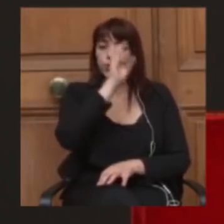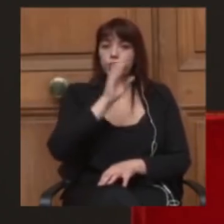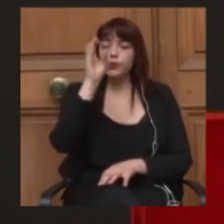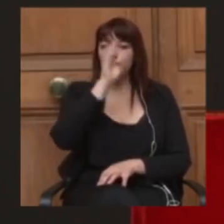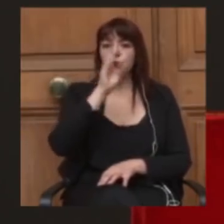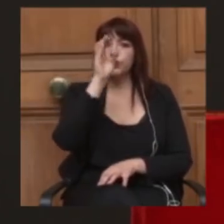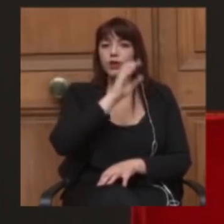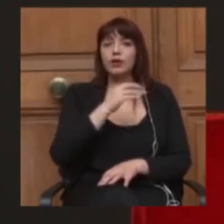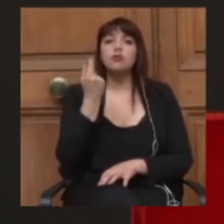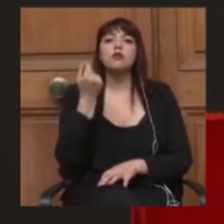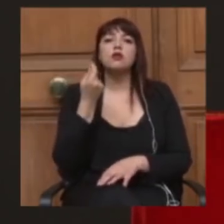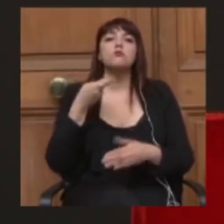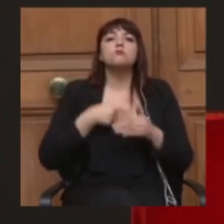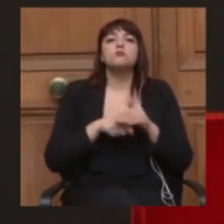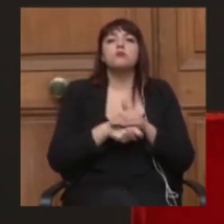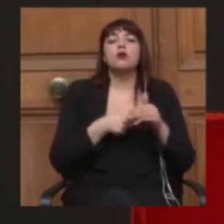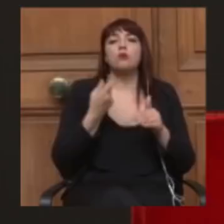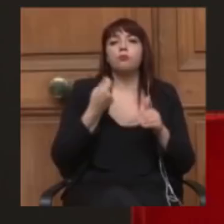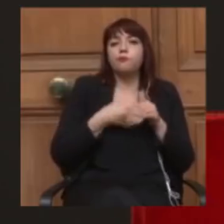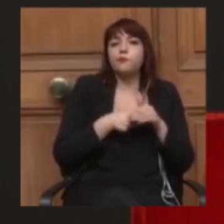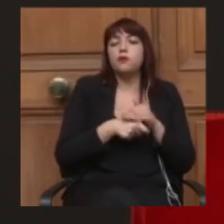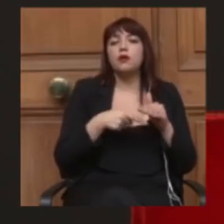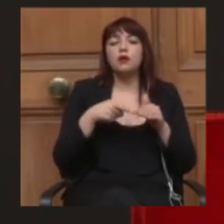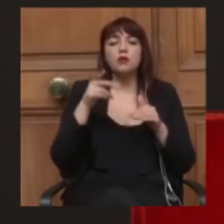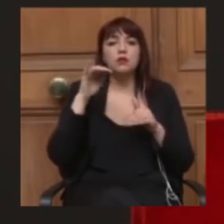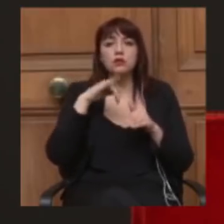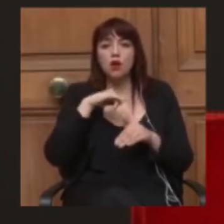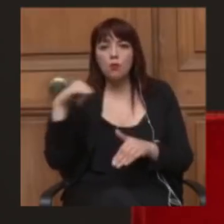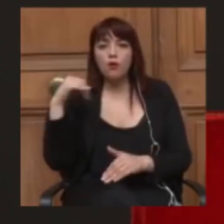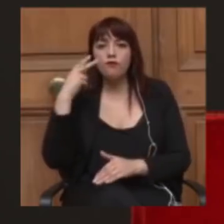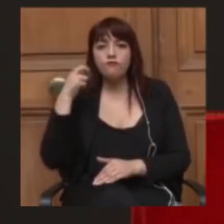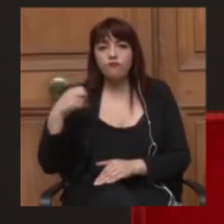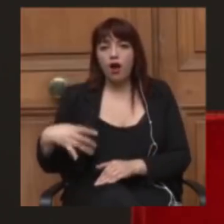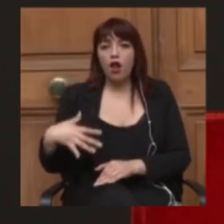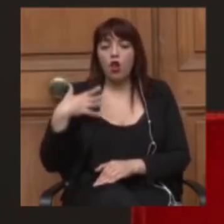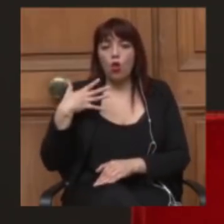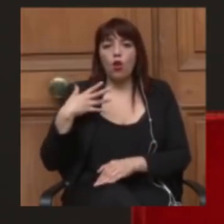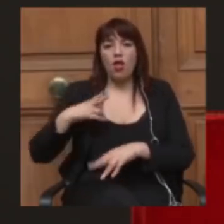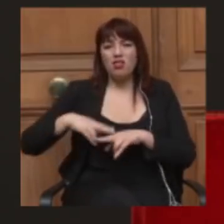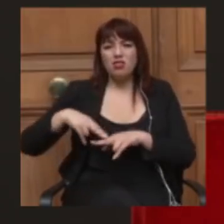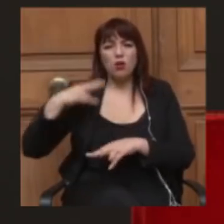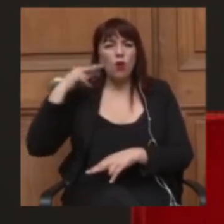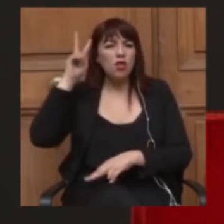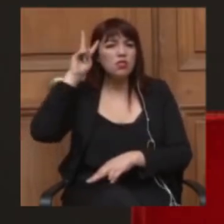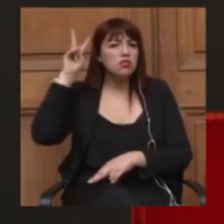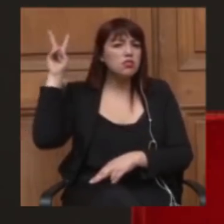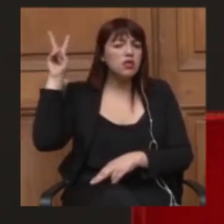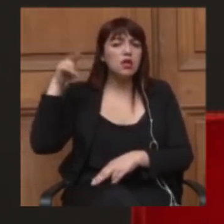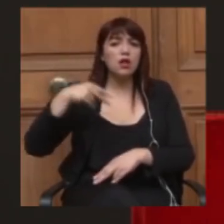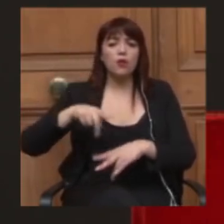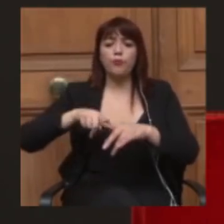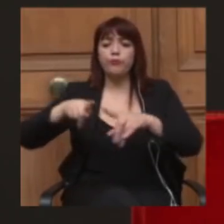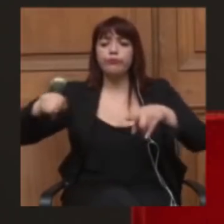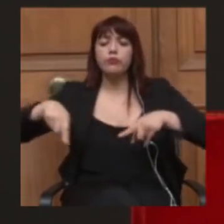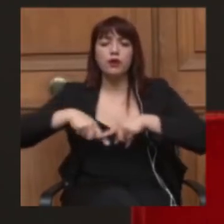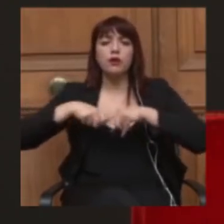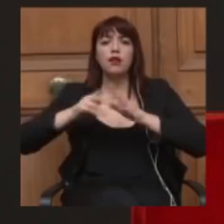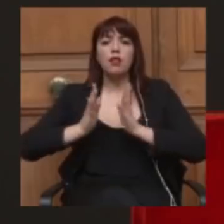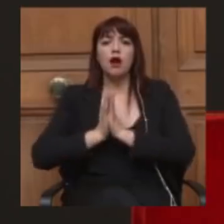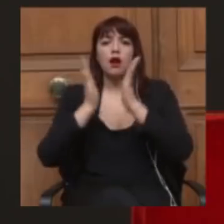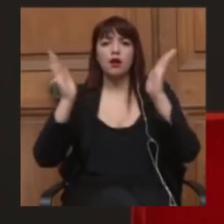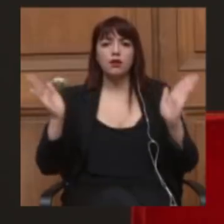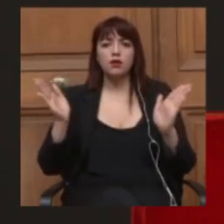of land, of sacred sites, indigenous histories and practices, the religious and cultural meanings